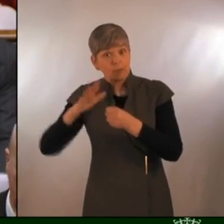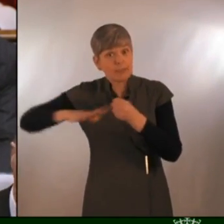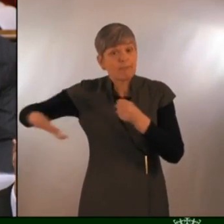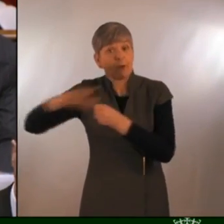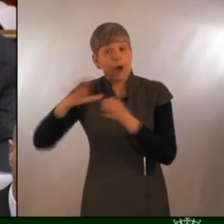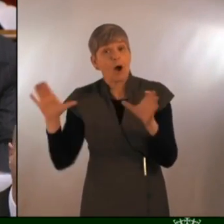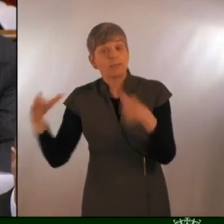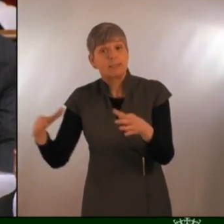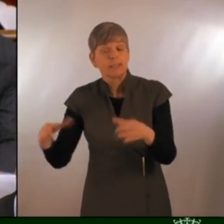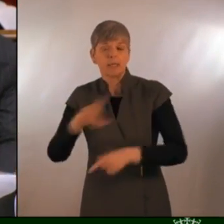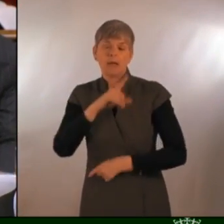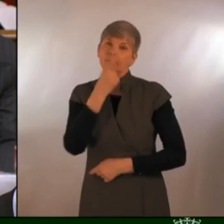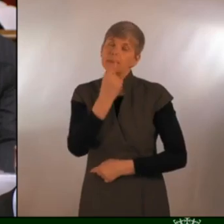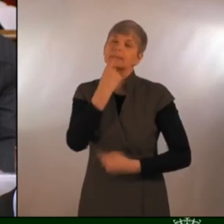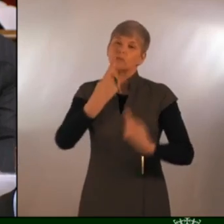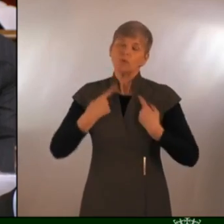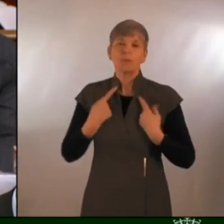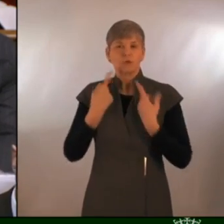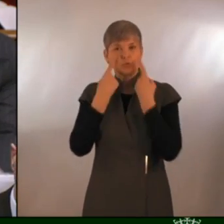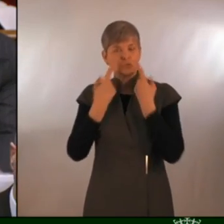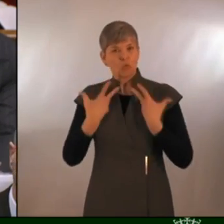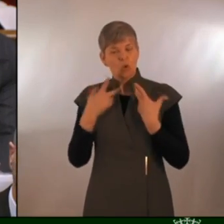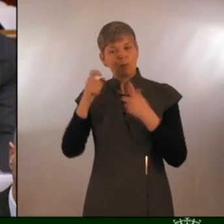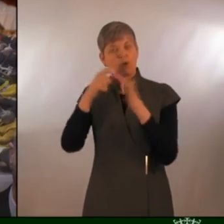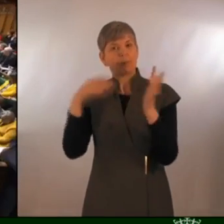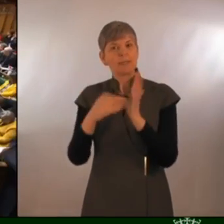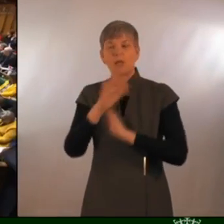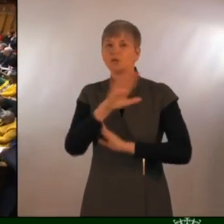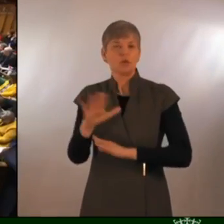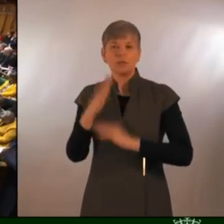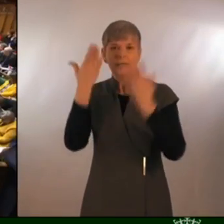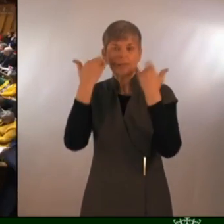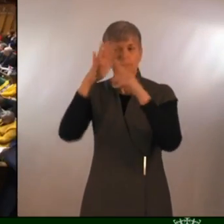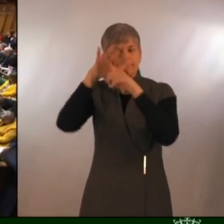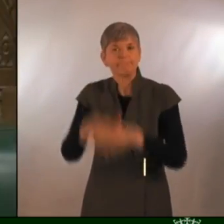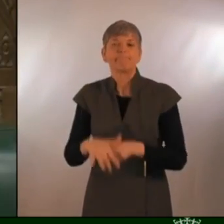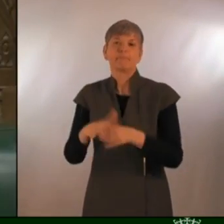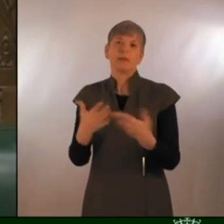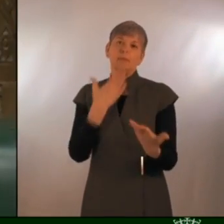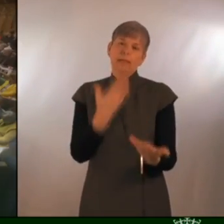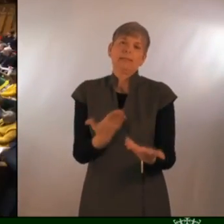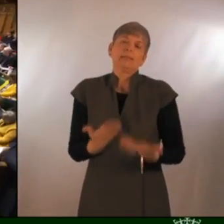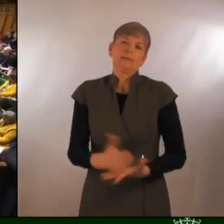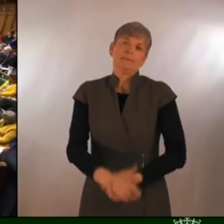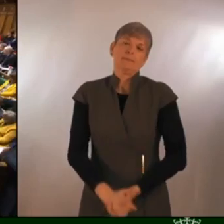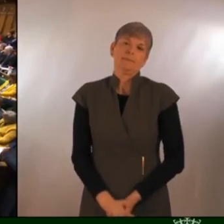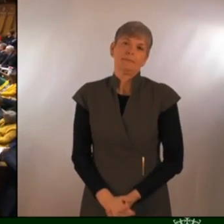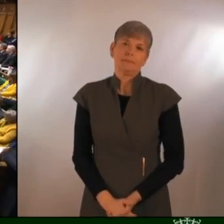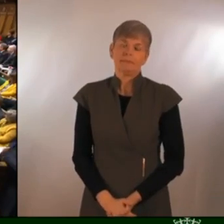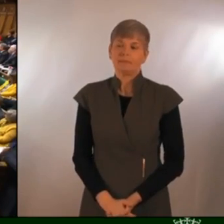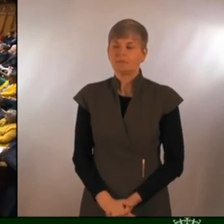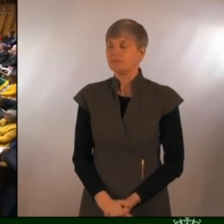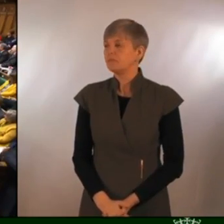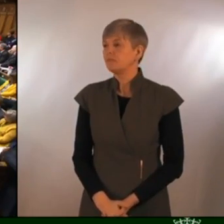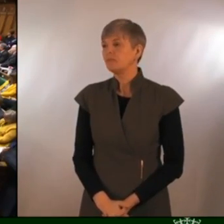Muslims that their Prime Minister is not an Islamophobe and take their concern? Order. Prime Minister. Well, Mr. Speaker,